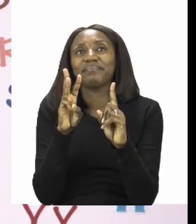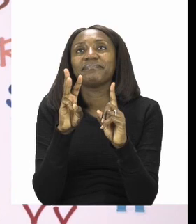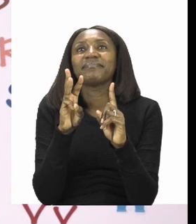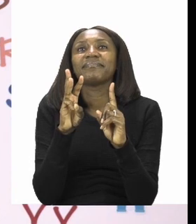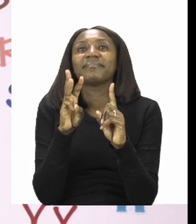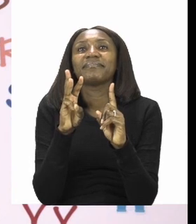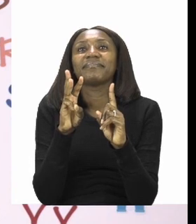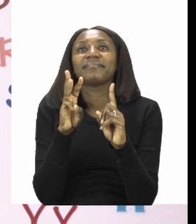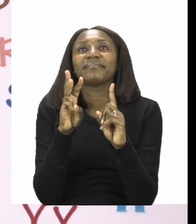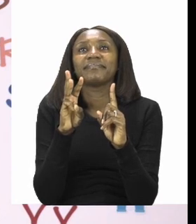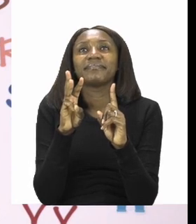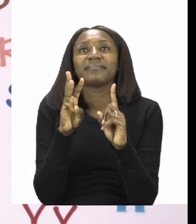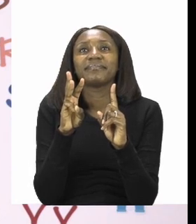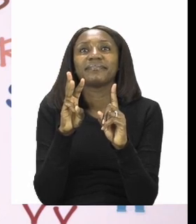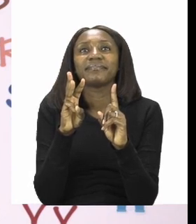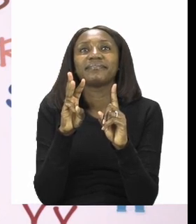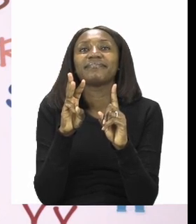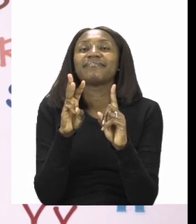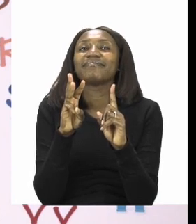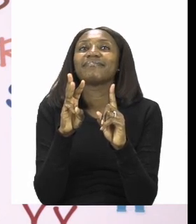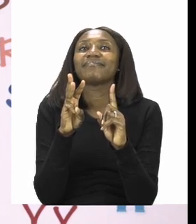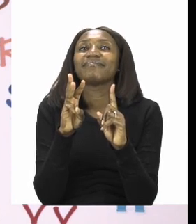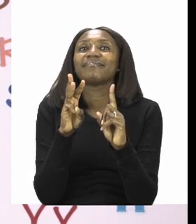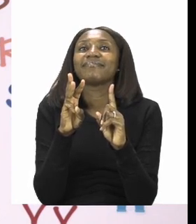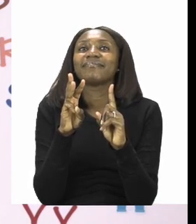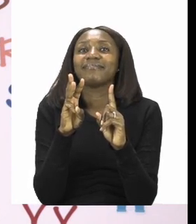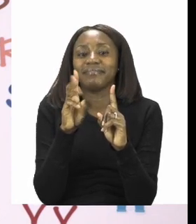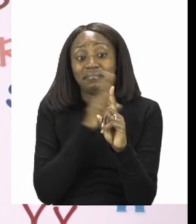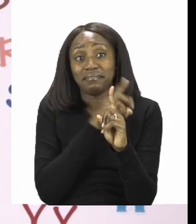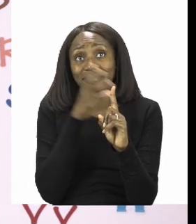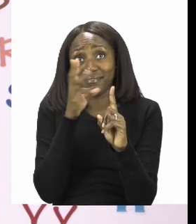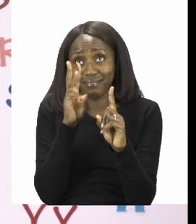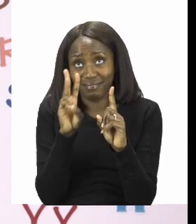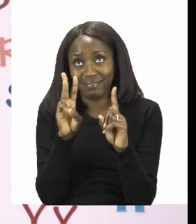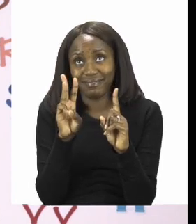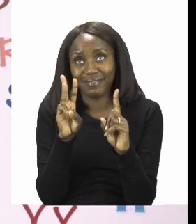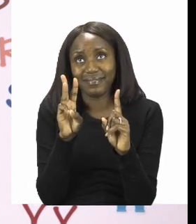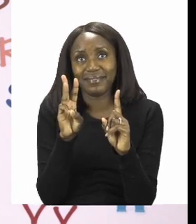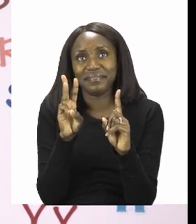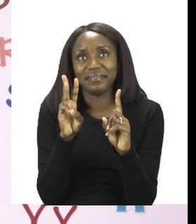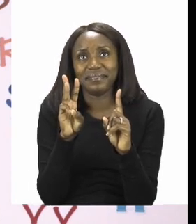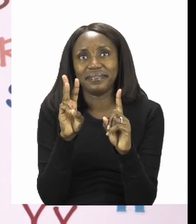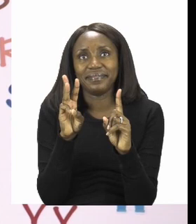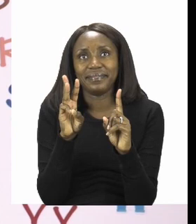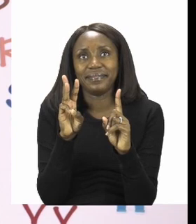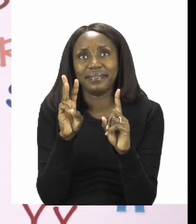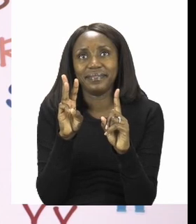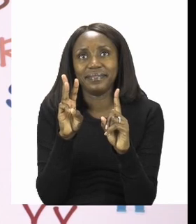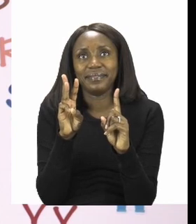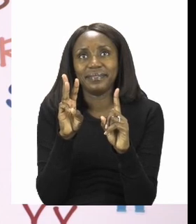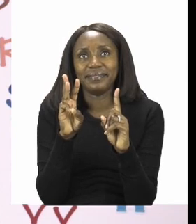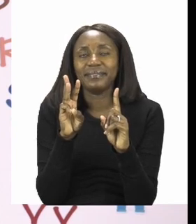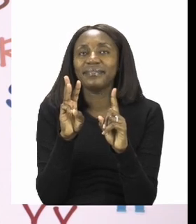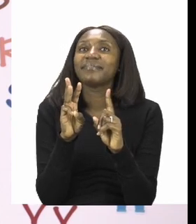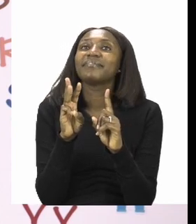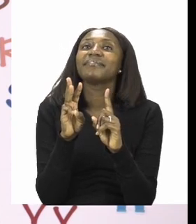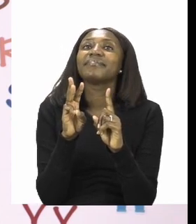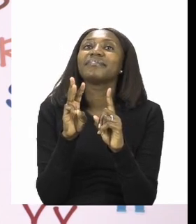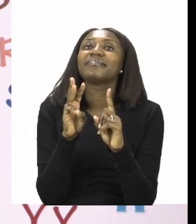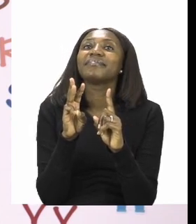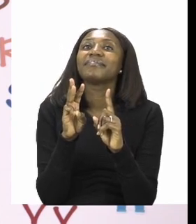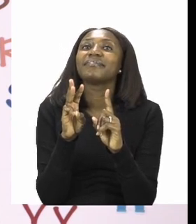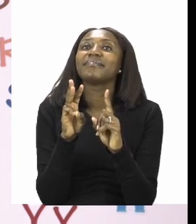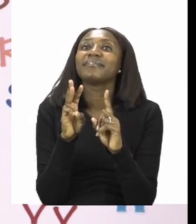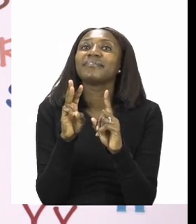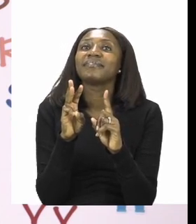14, 15, that means the next one is 16. 16. So we're going to write